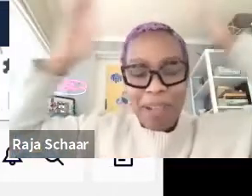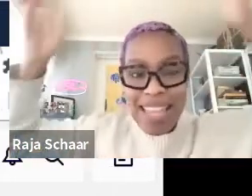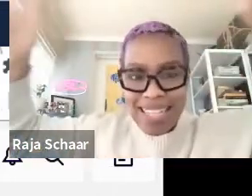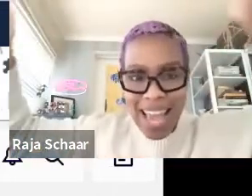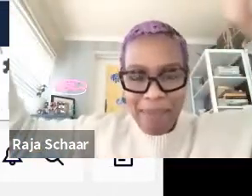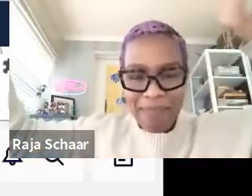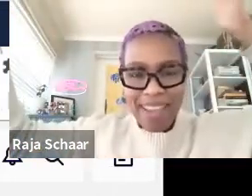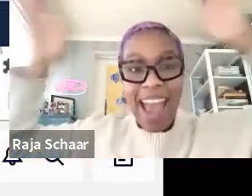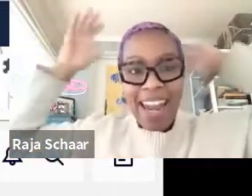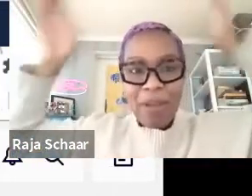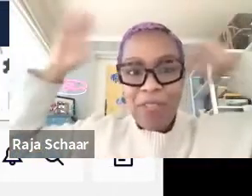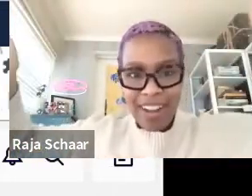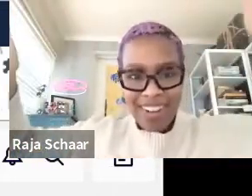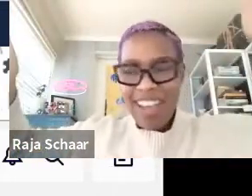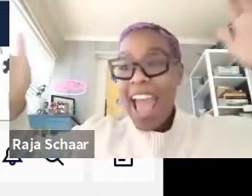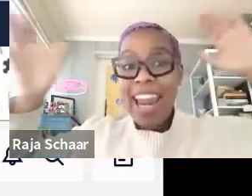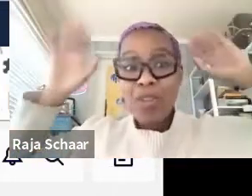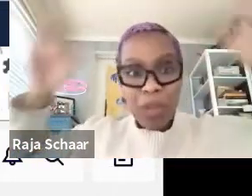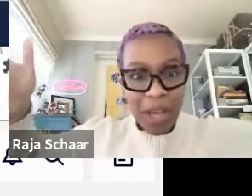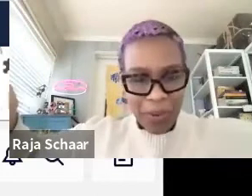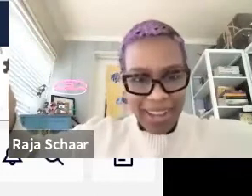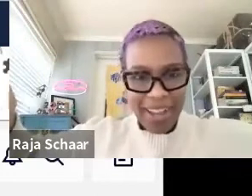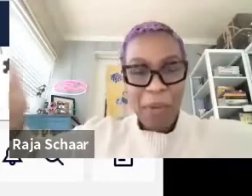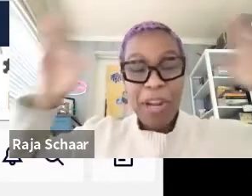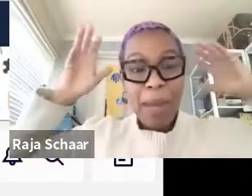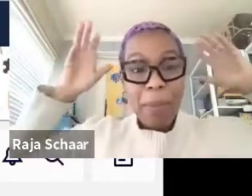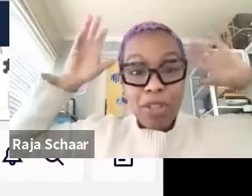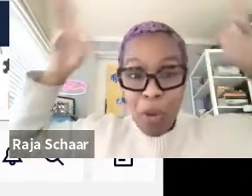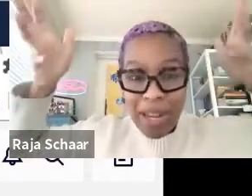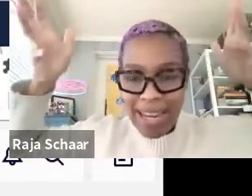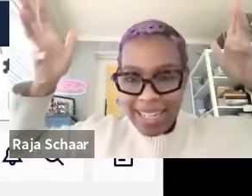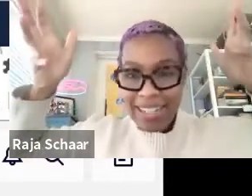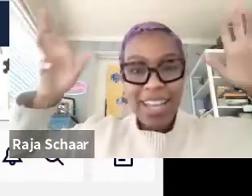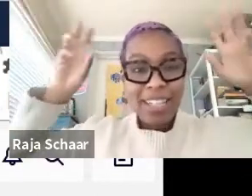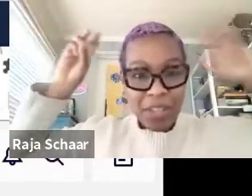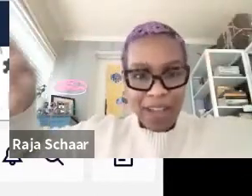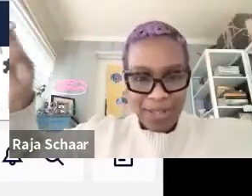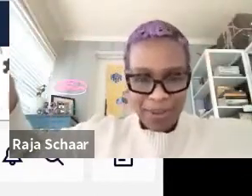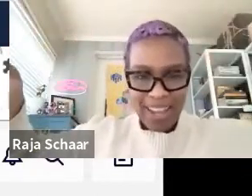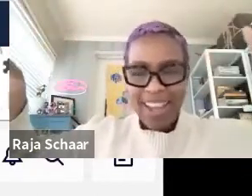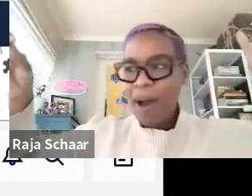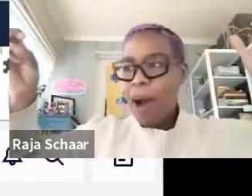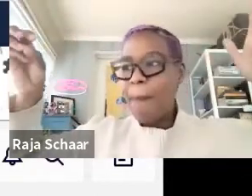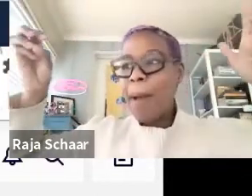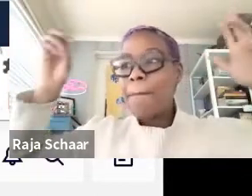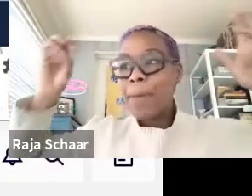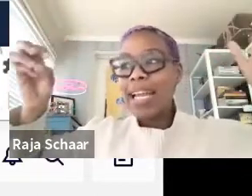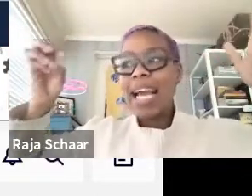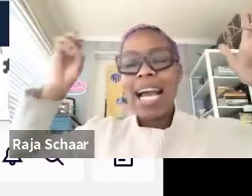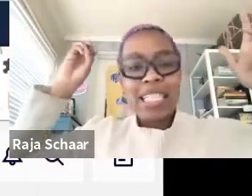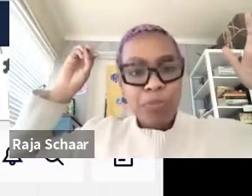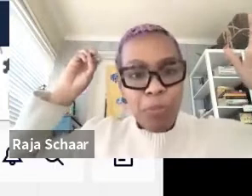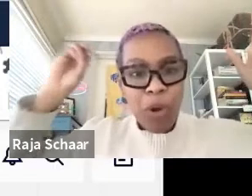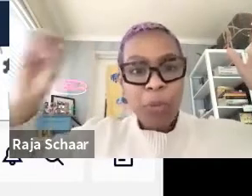we played this game and it was fun. And it's really quick. We're going to come up with so many ideas in such a fast way.